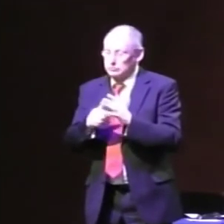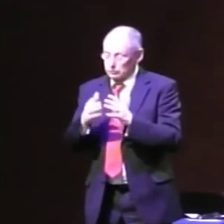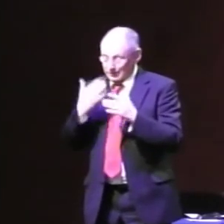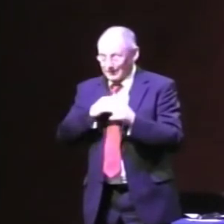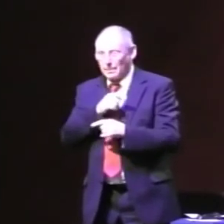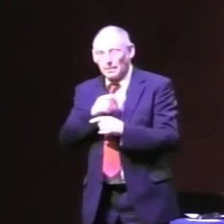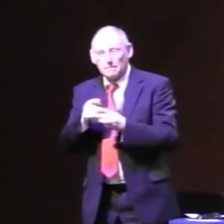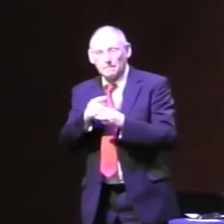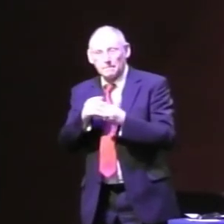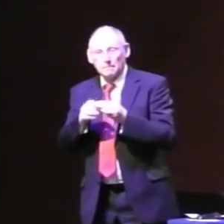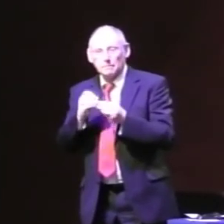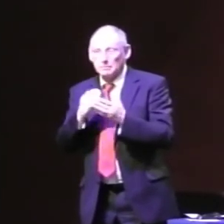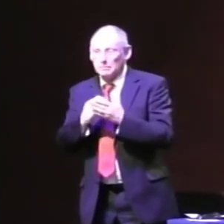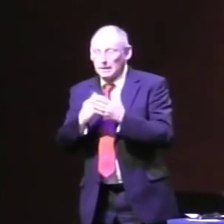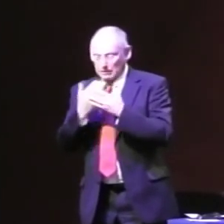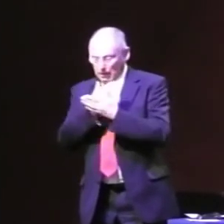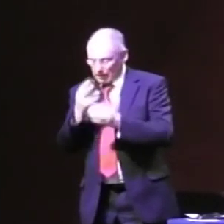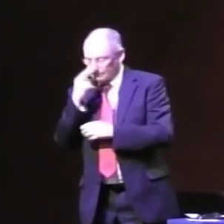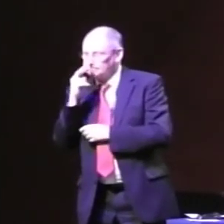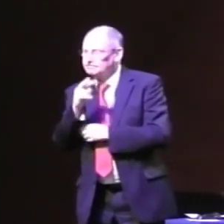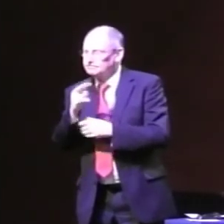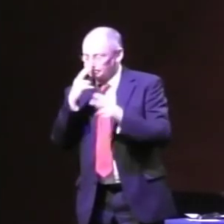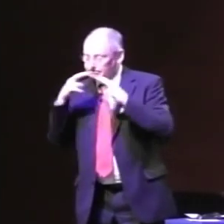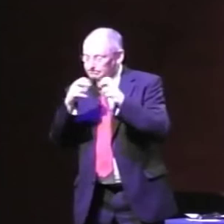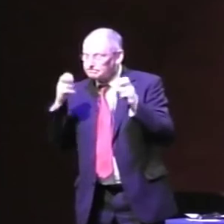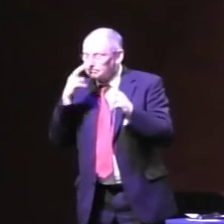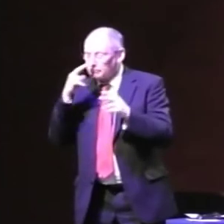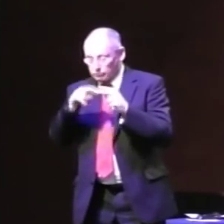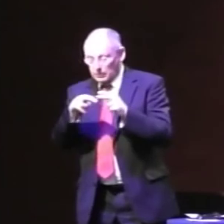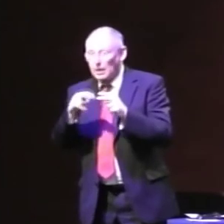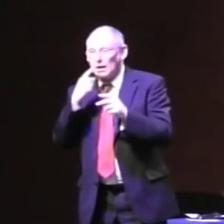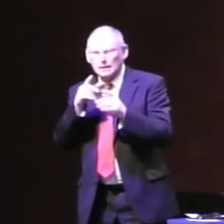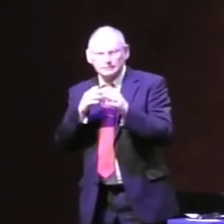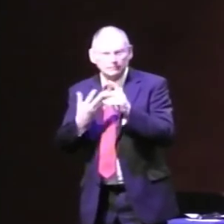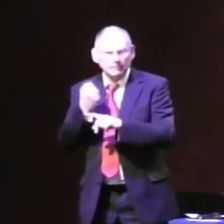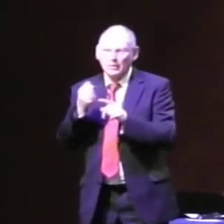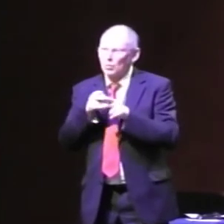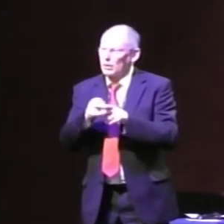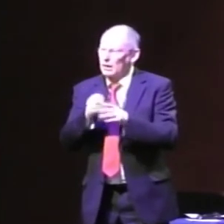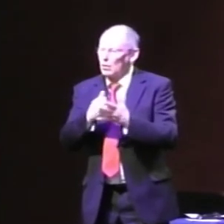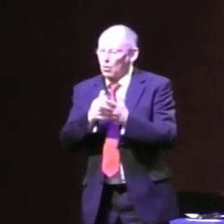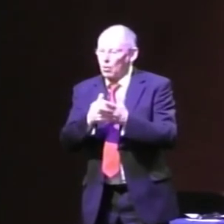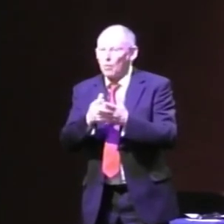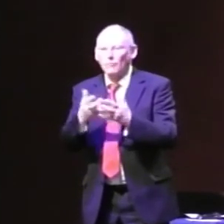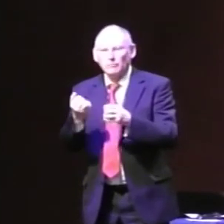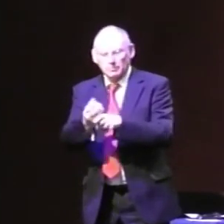all to be made transparent and need to explore ways of bringing them back